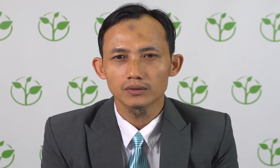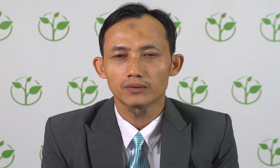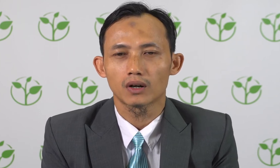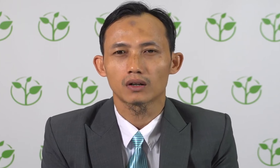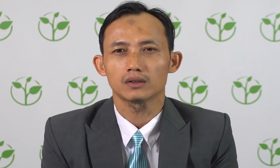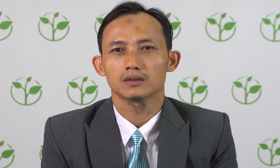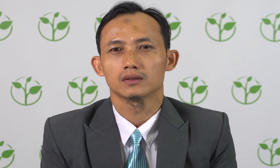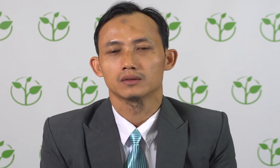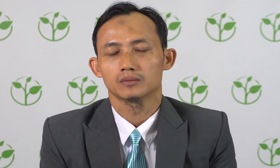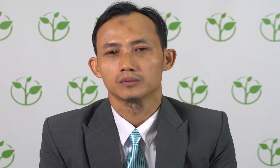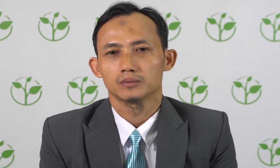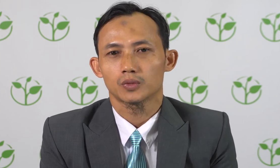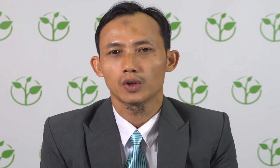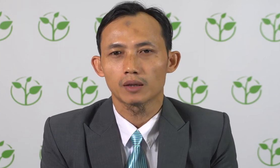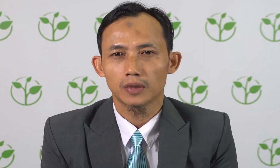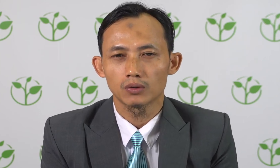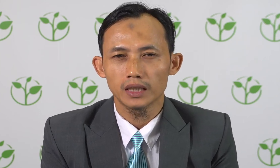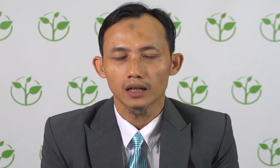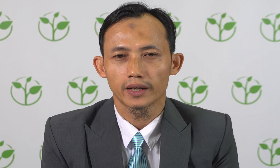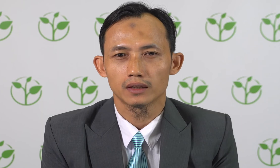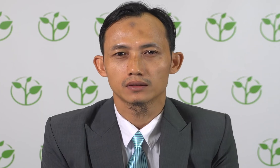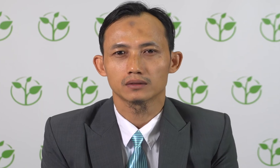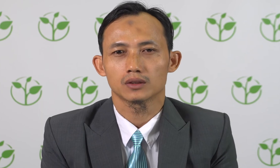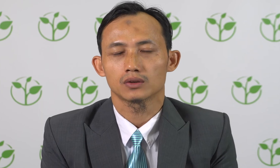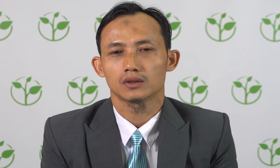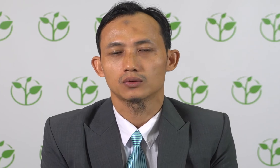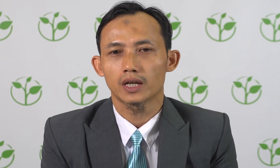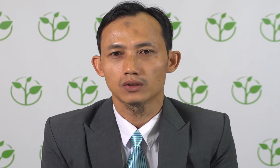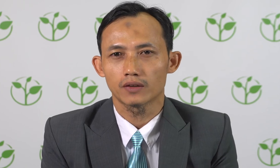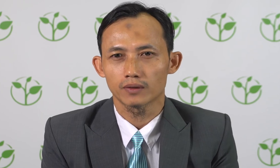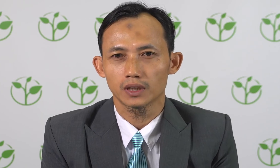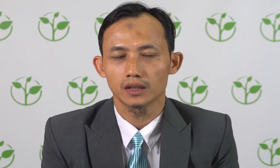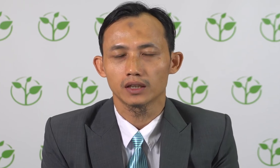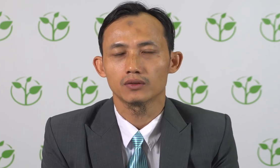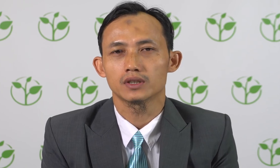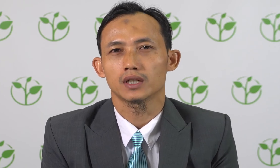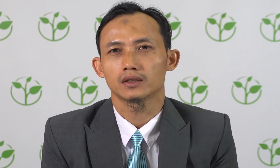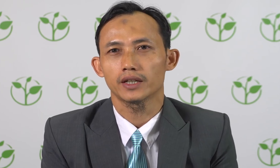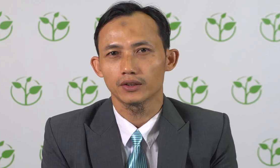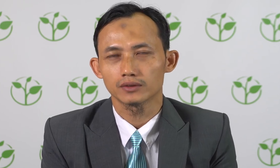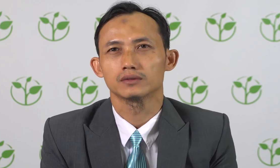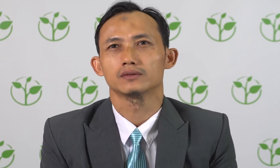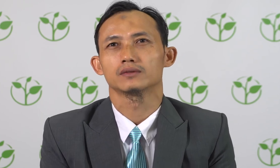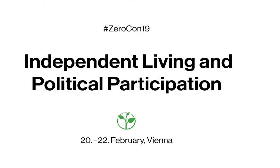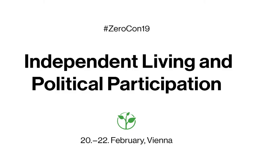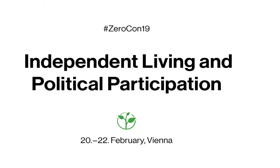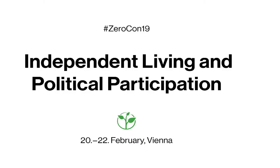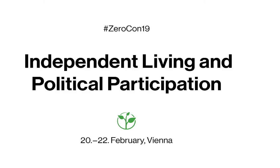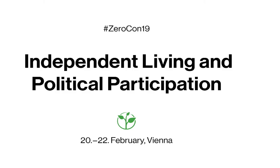thank you for program Peduli and Sukoharjo government in Indonesia. Thank you.